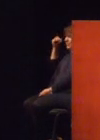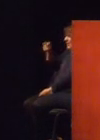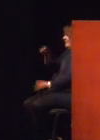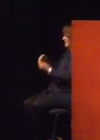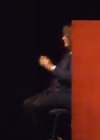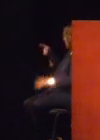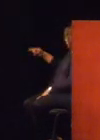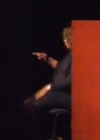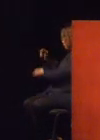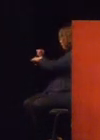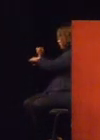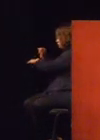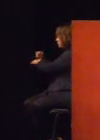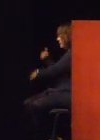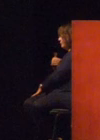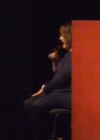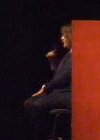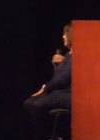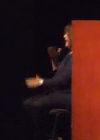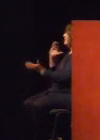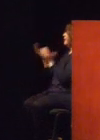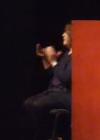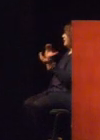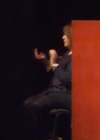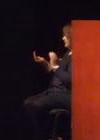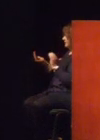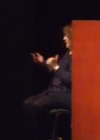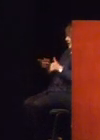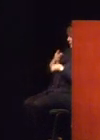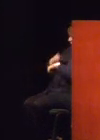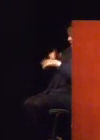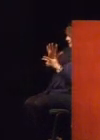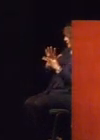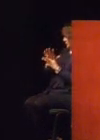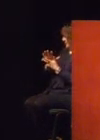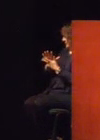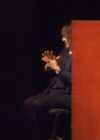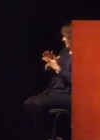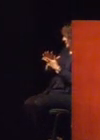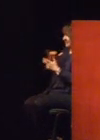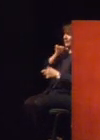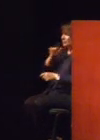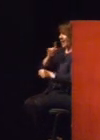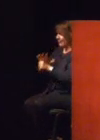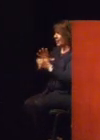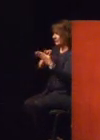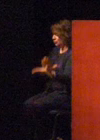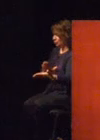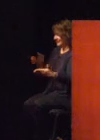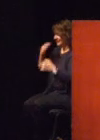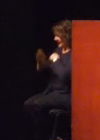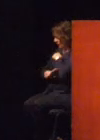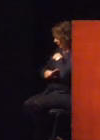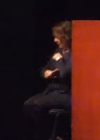he did, and we actually have a comparison group of first-time freshmen who were not promised students last